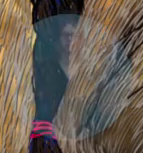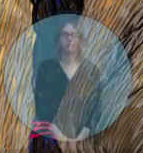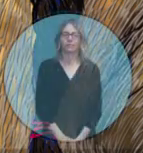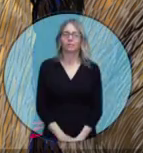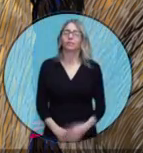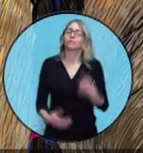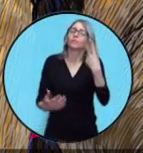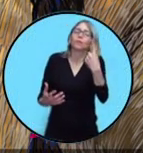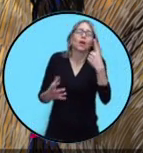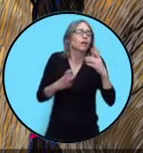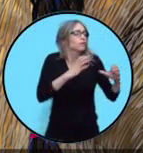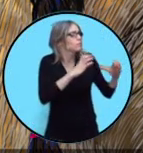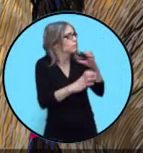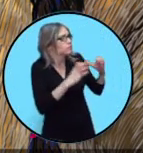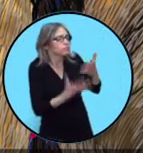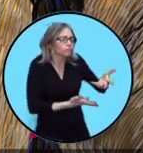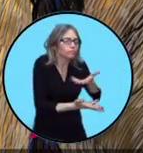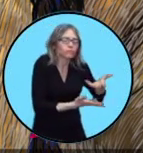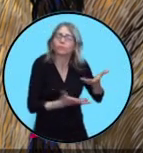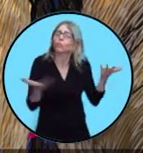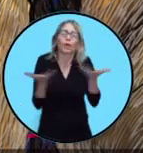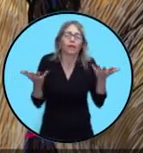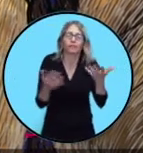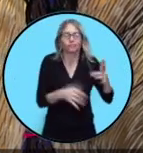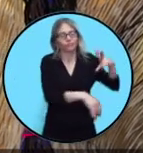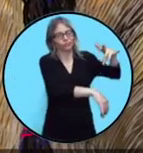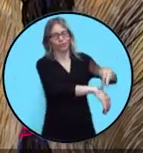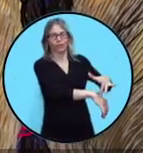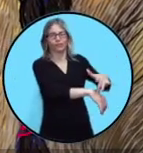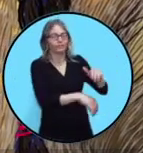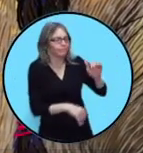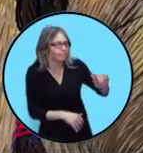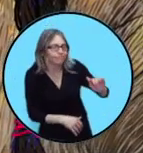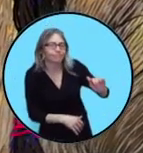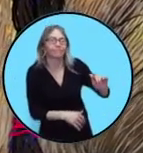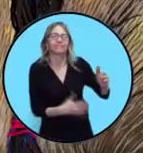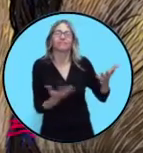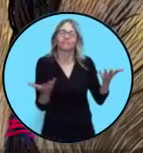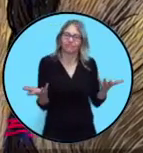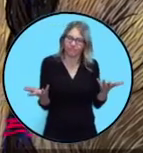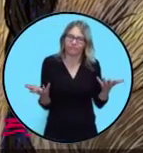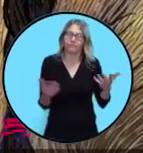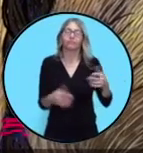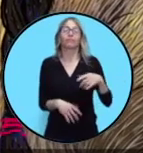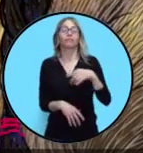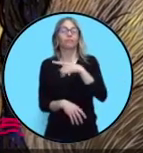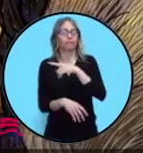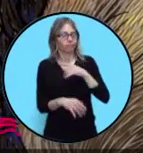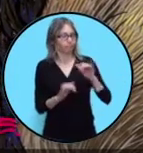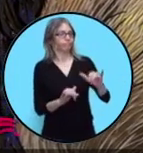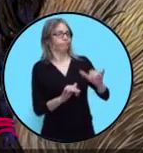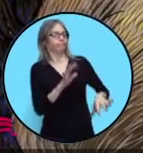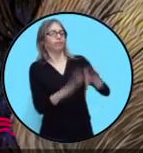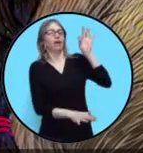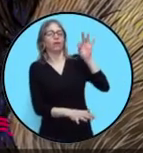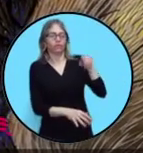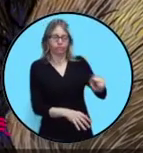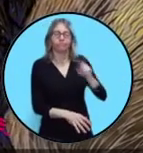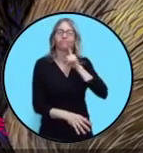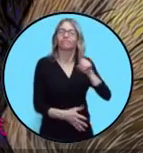The only way they would communicate with her was by touching her. After they found out that she couldn't hear and that she was